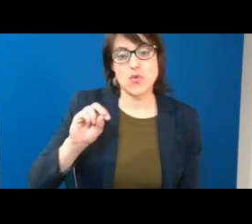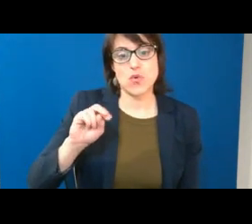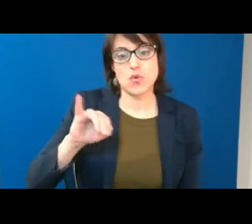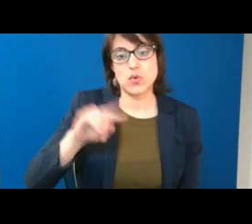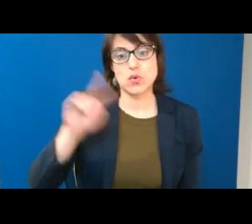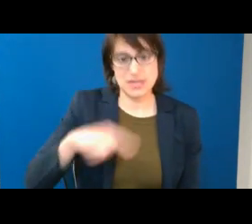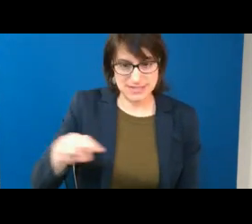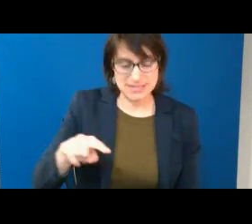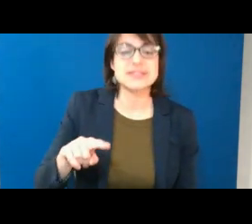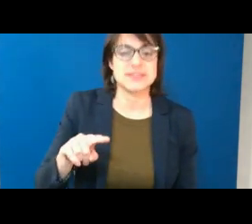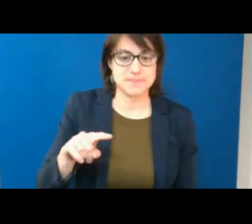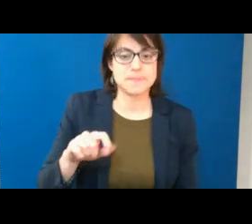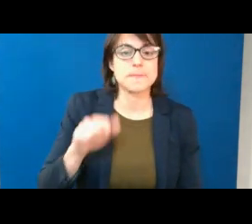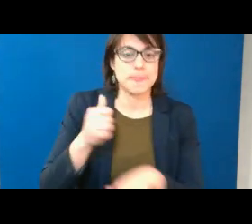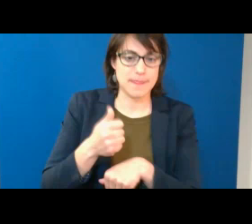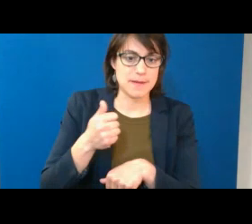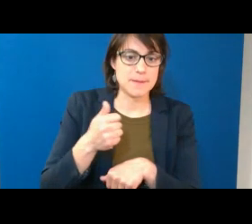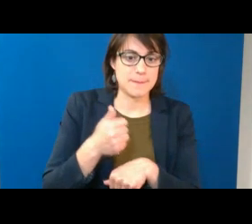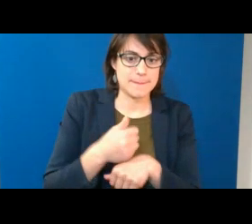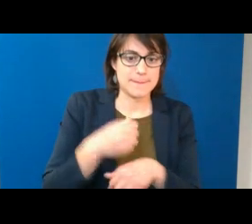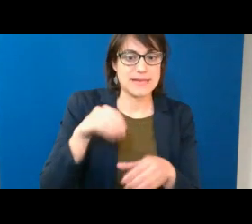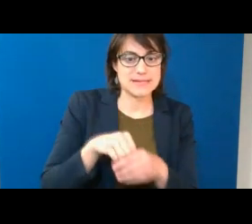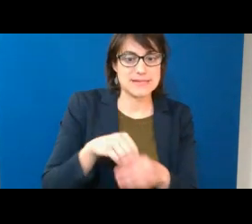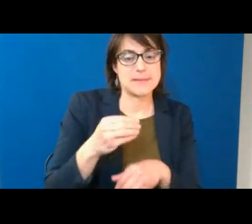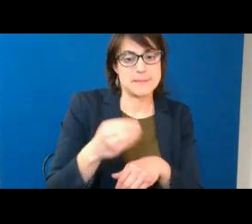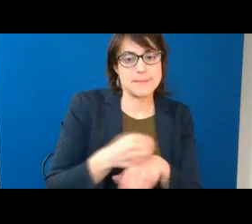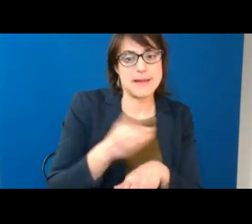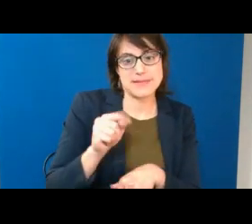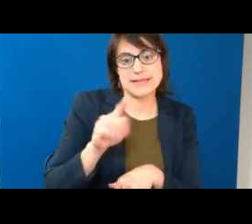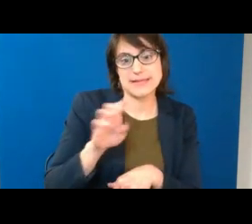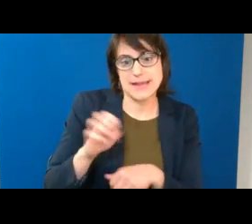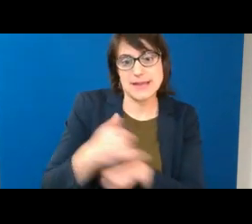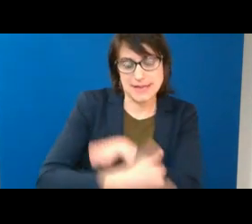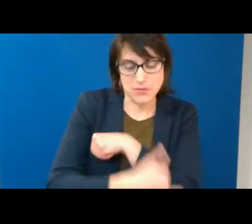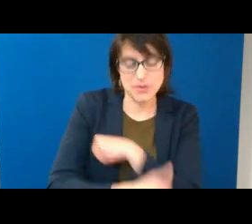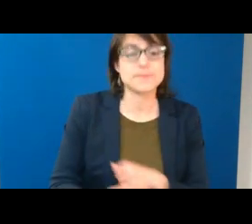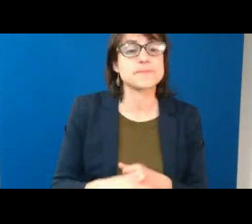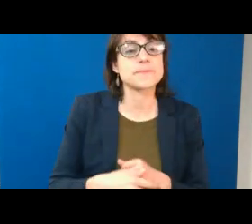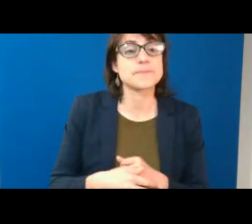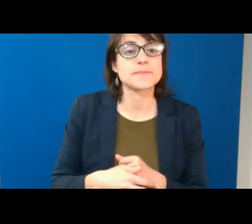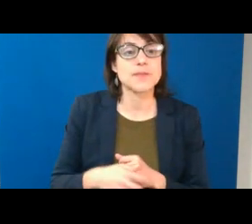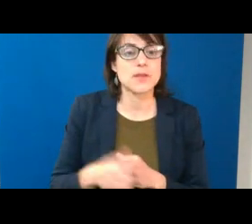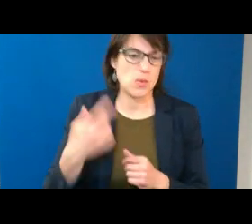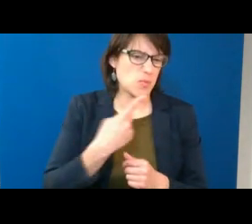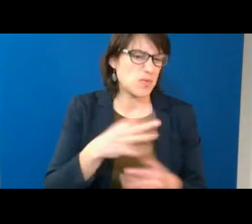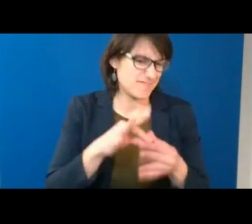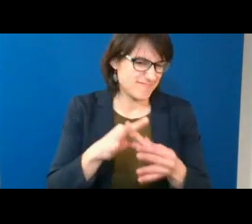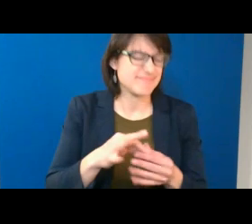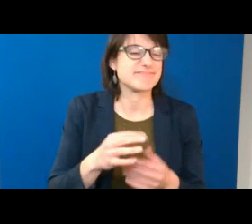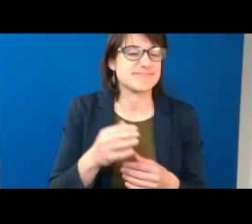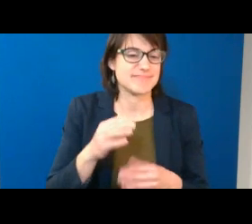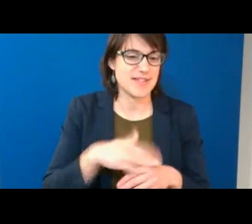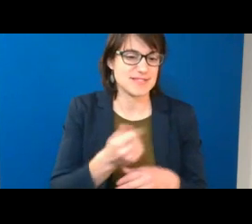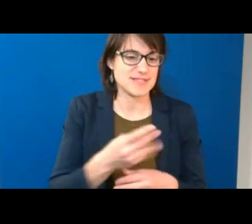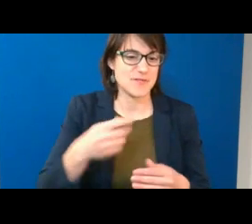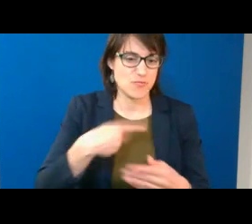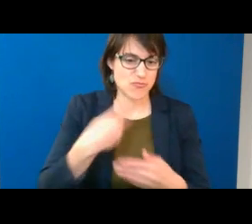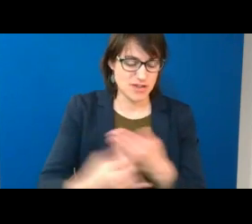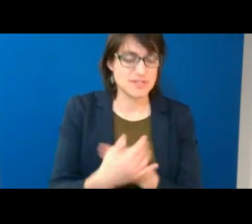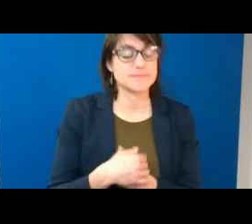several different projects, so we're excited for this one as well. Next slide, please. All right, Zero Waste Miami is a coalition